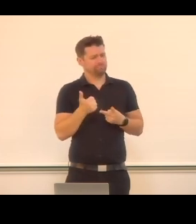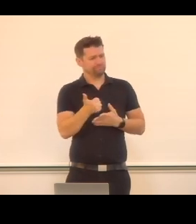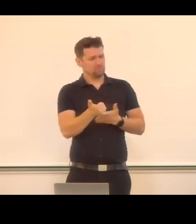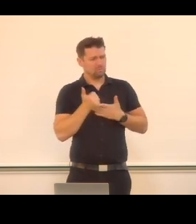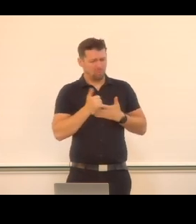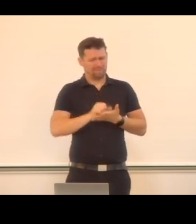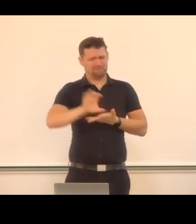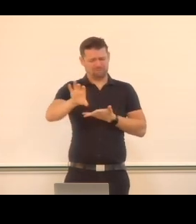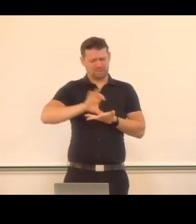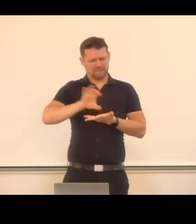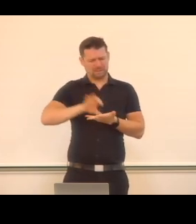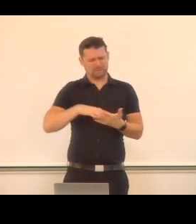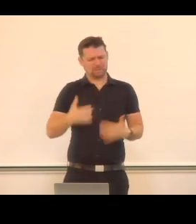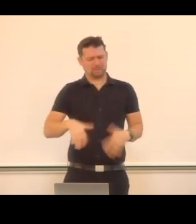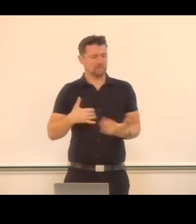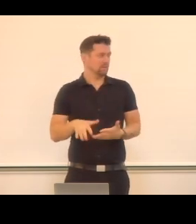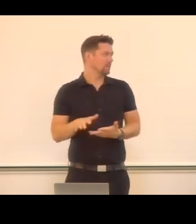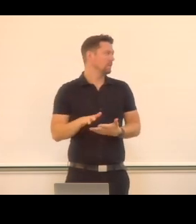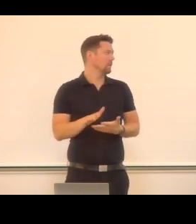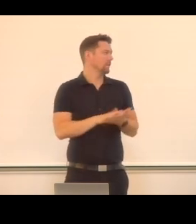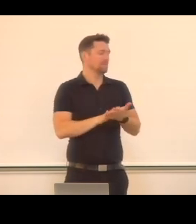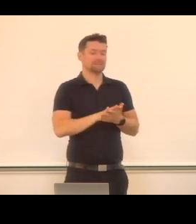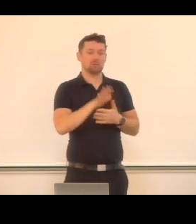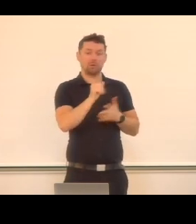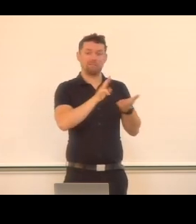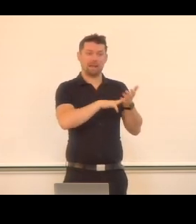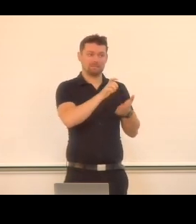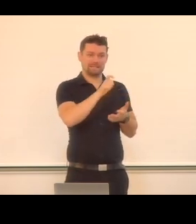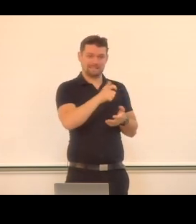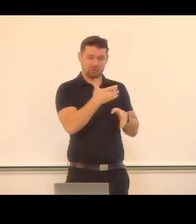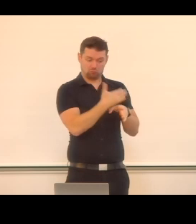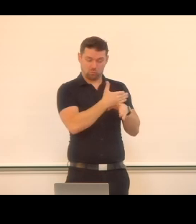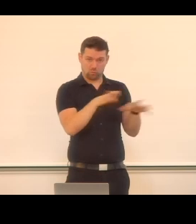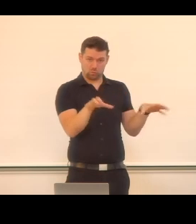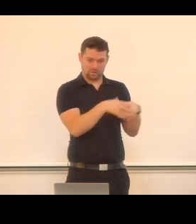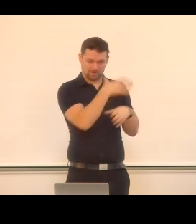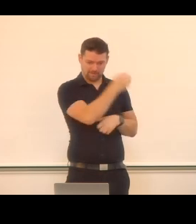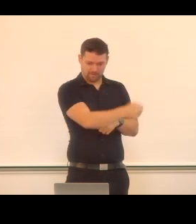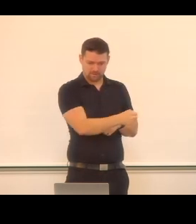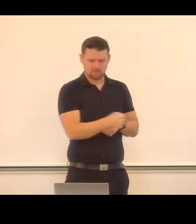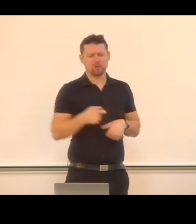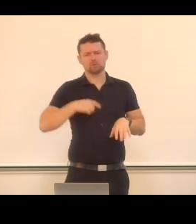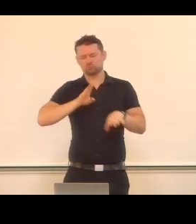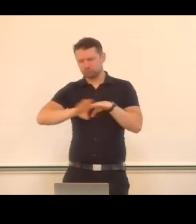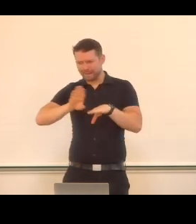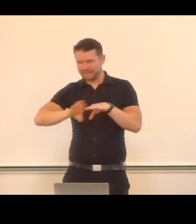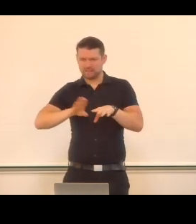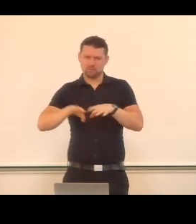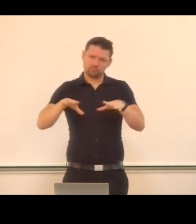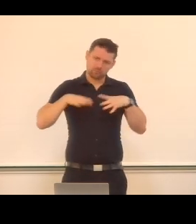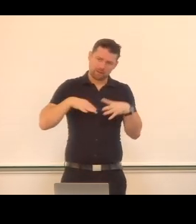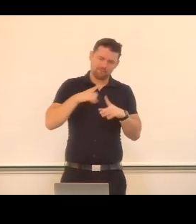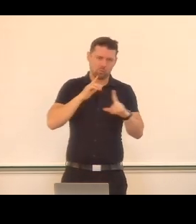They're well funded. So you have a crew in the MCC at all times. You get training to prepare you for the